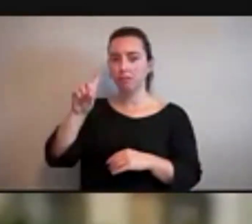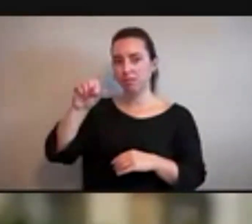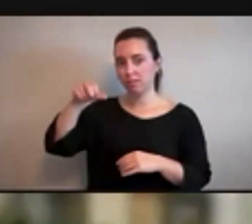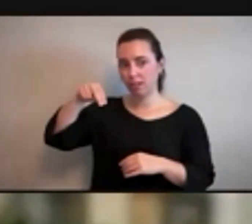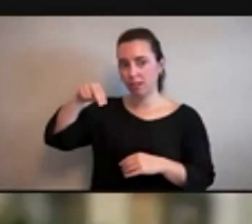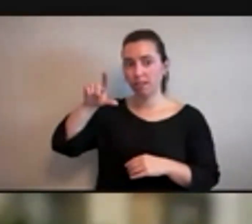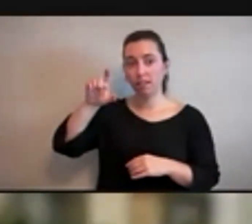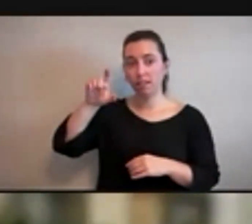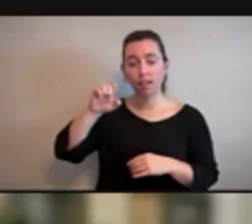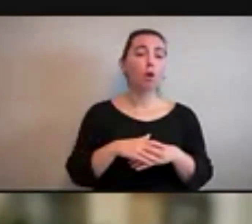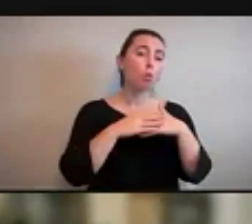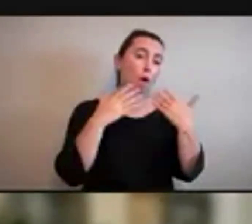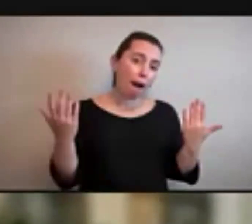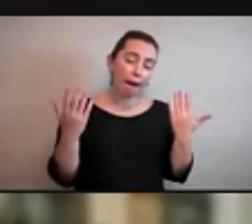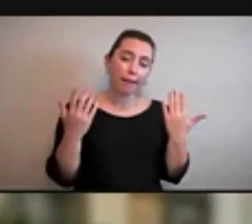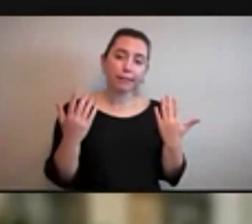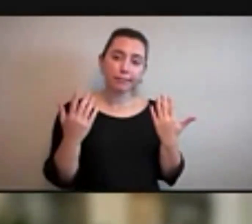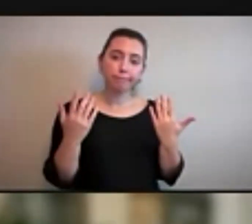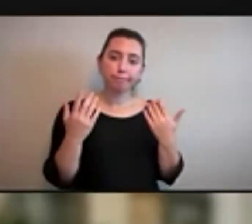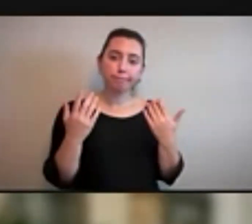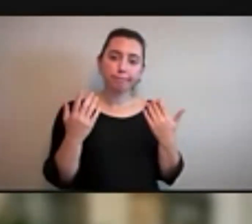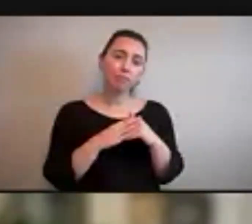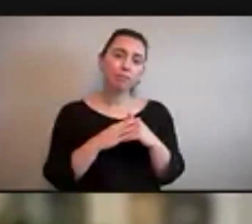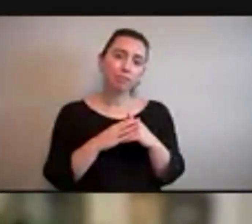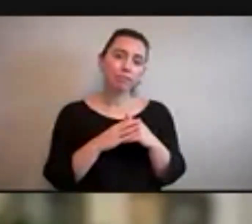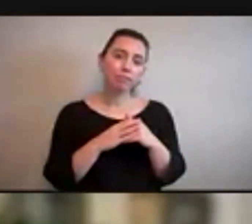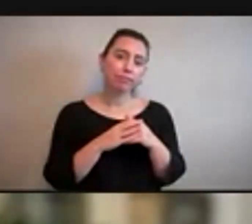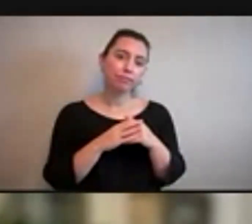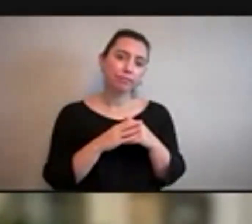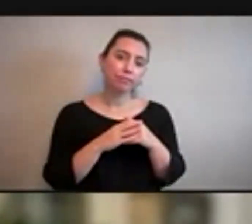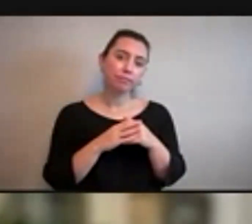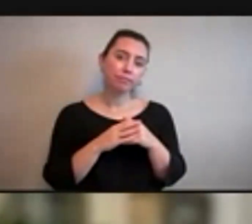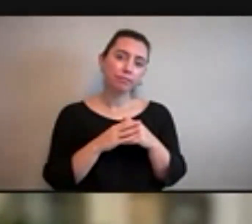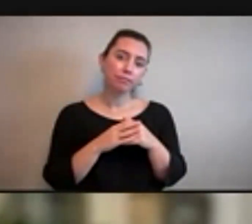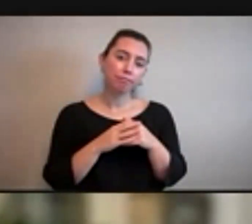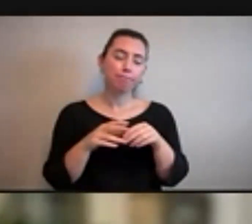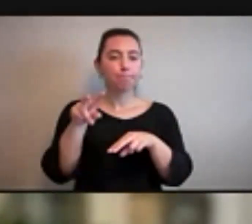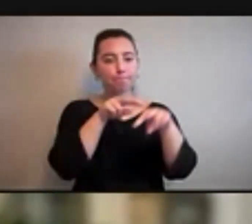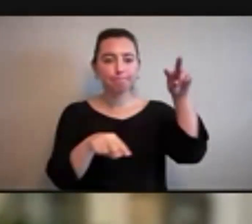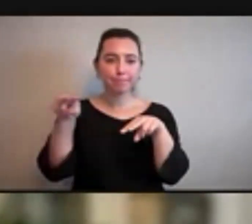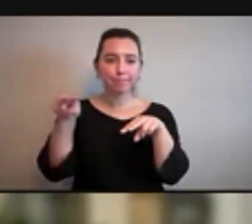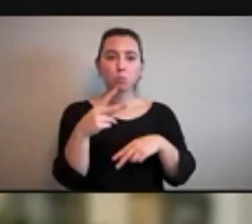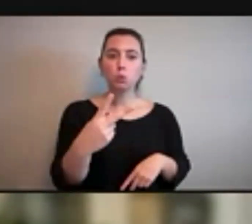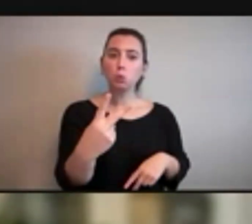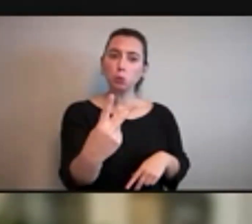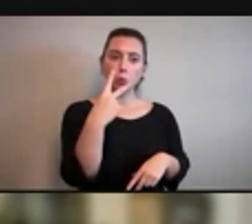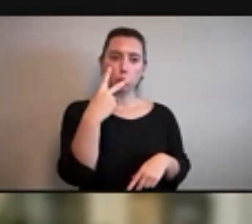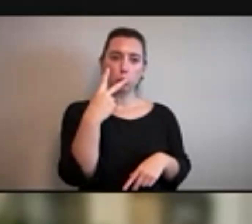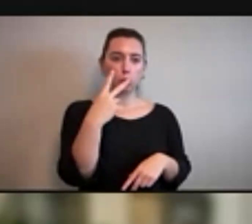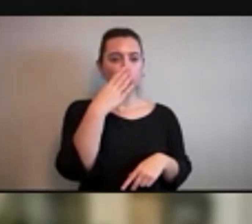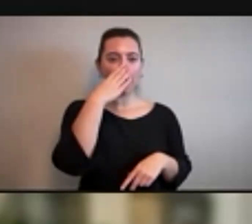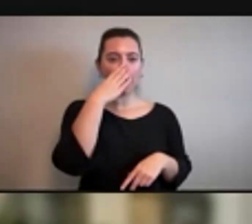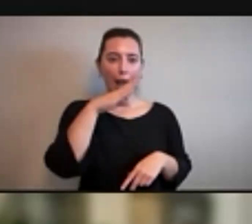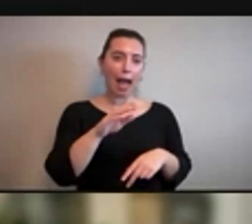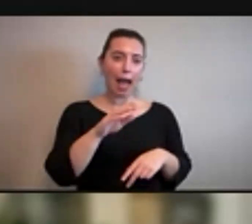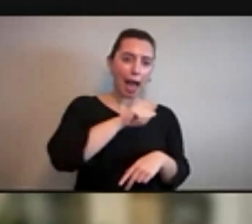there's two kind of attitudes that I can try to use to answer